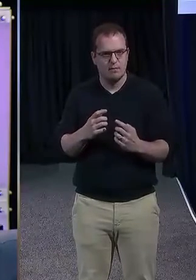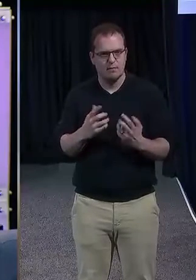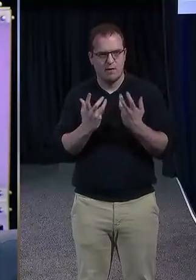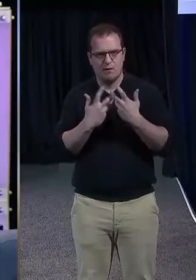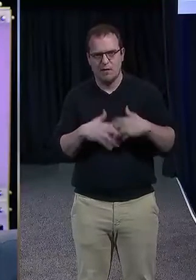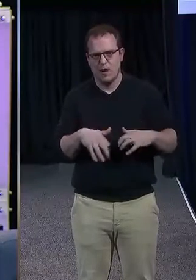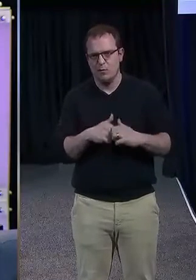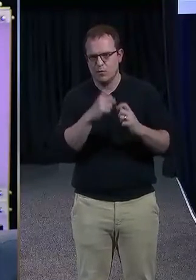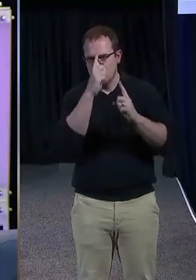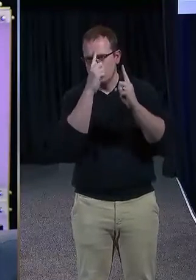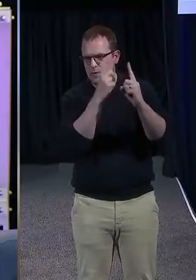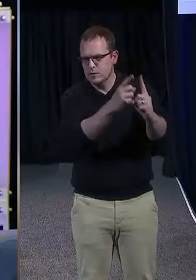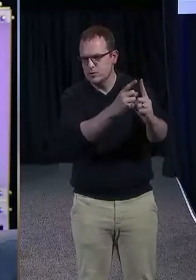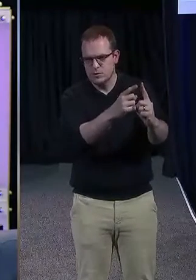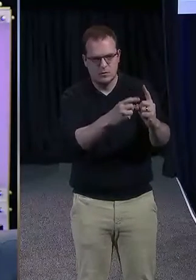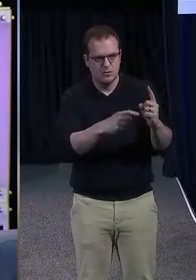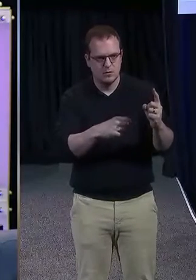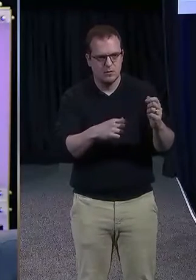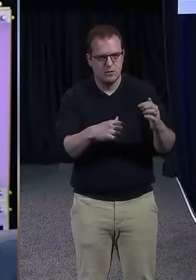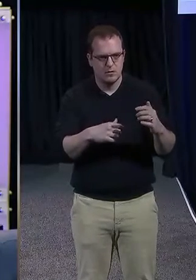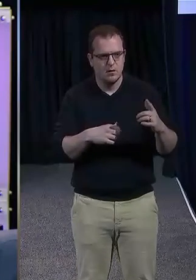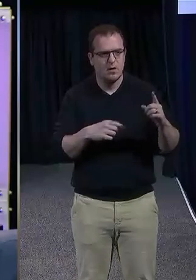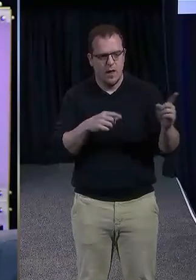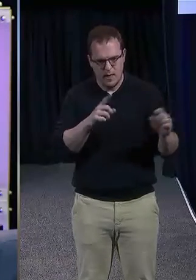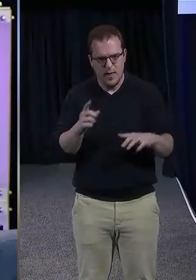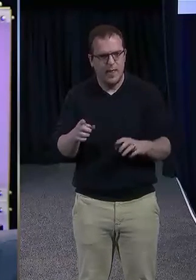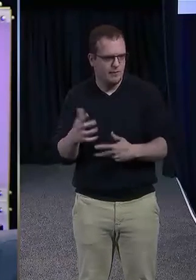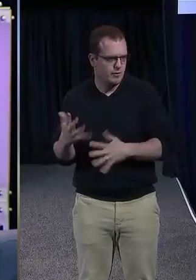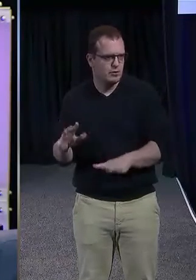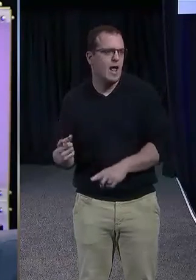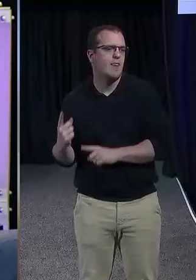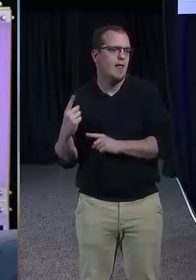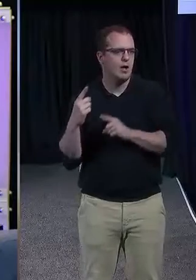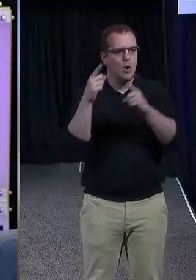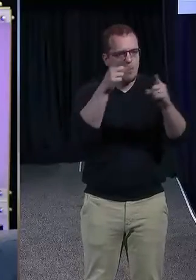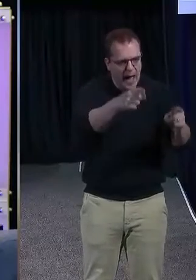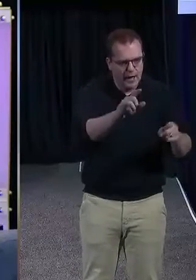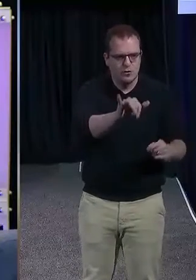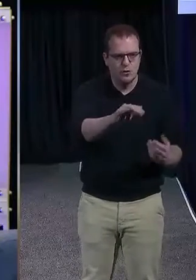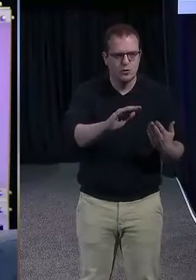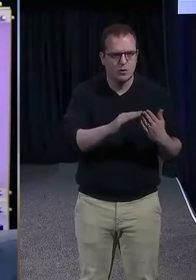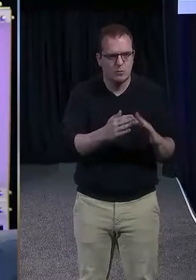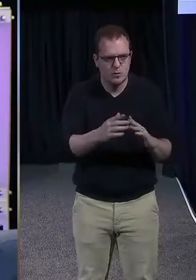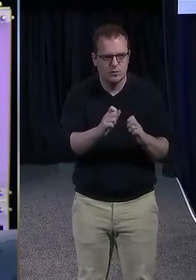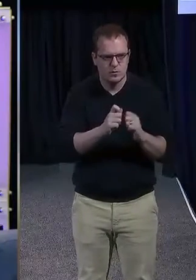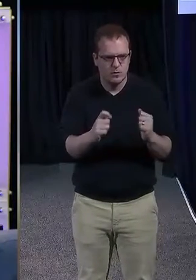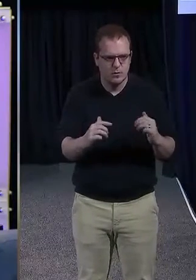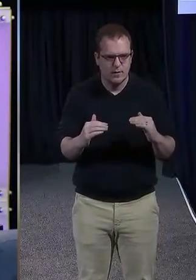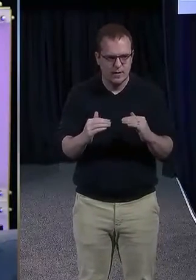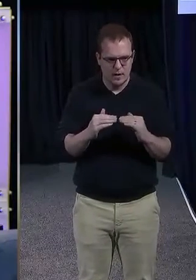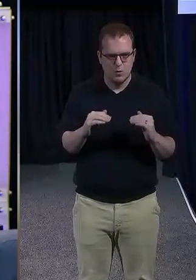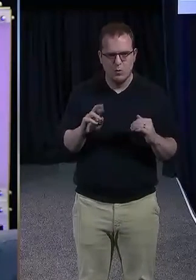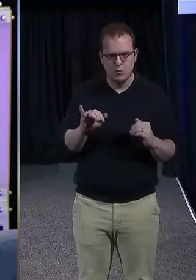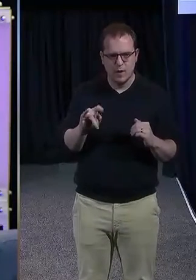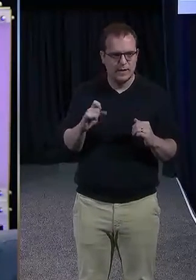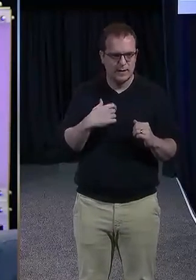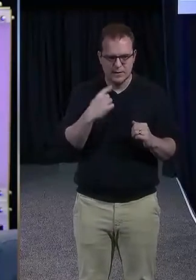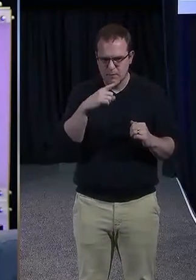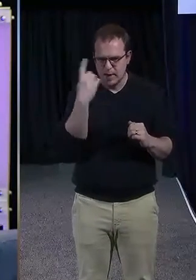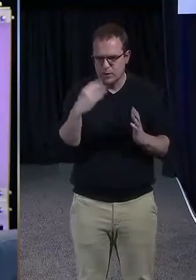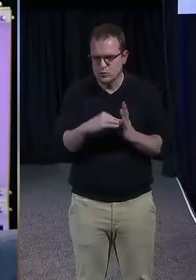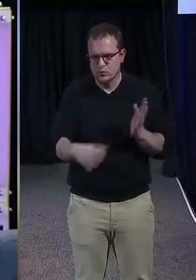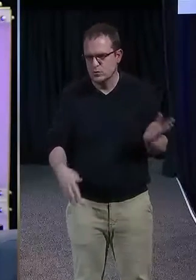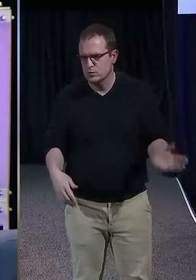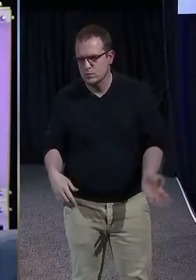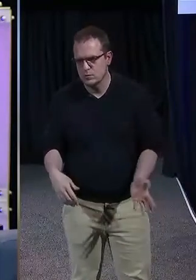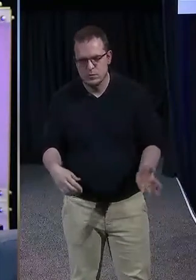value. And they end up going back and practicing in those underserved communities at equal rates to our Black students. They